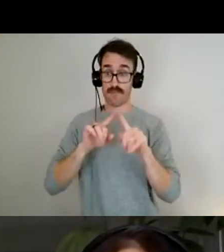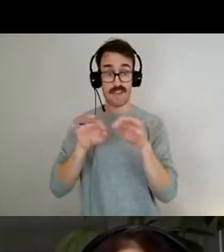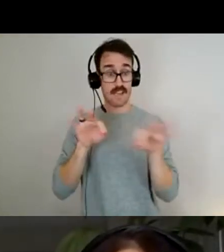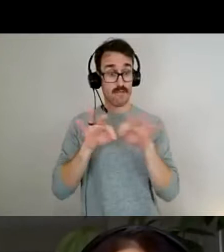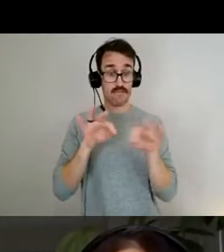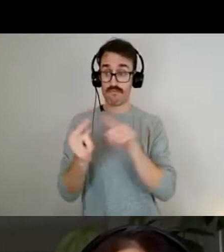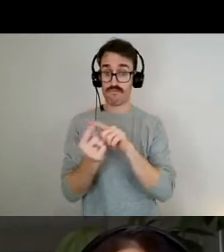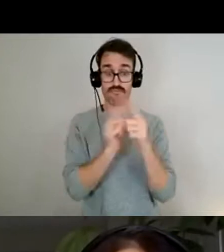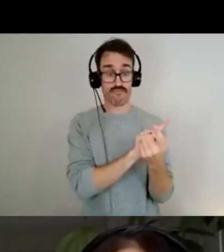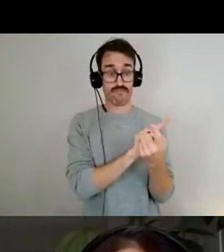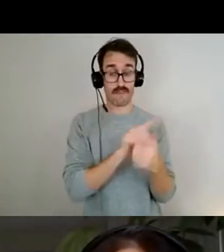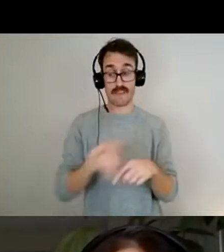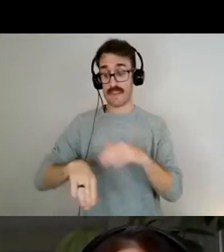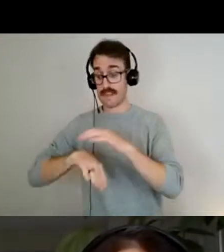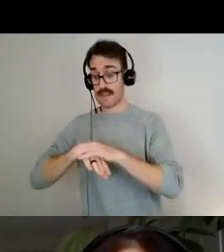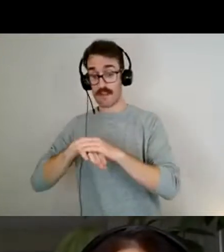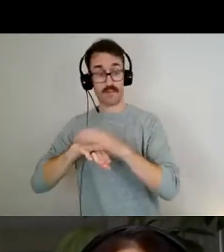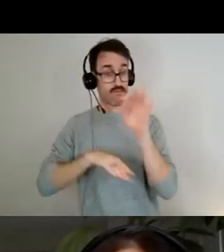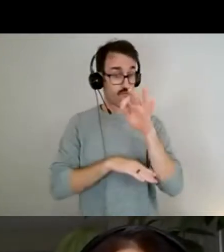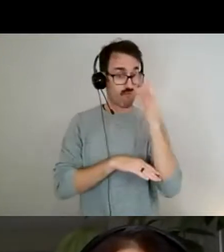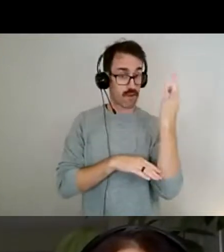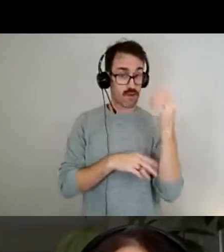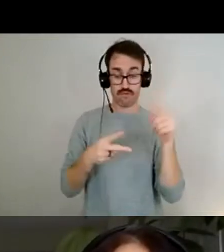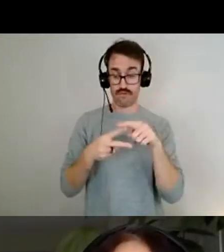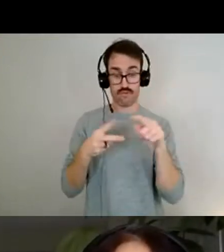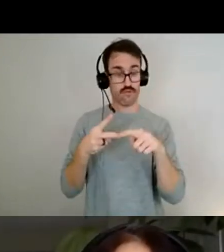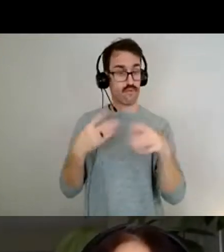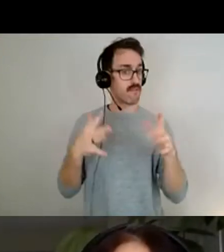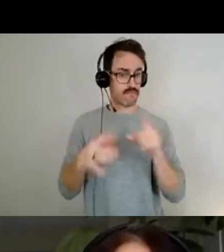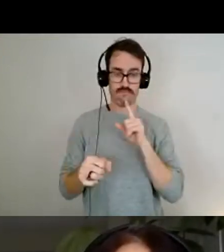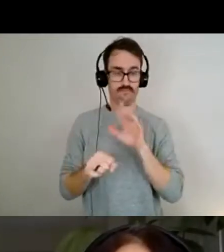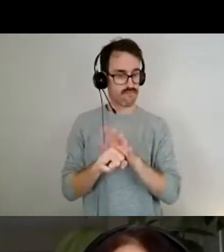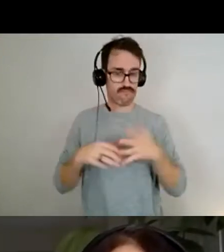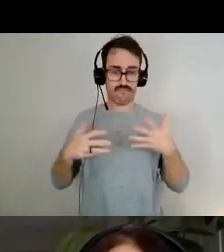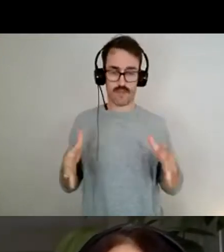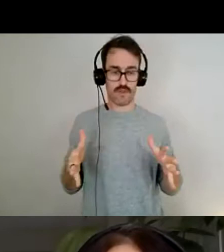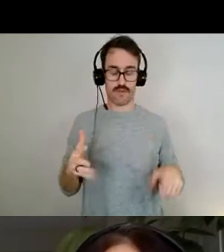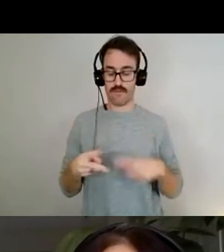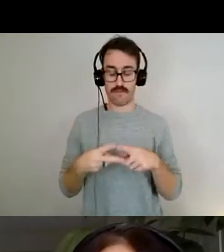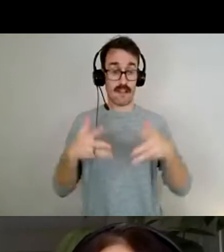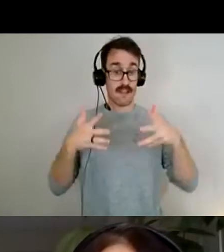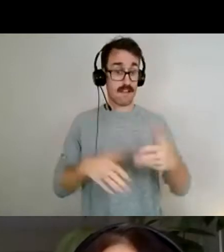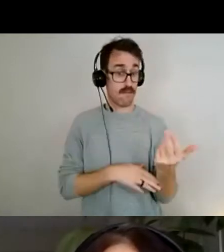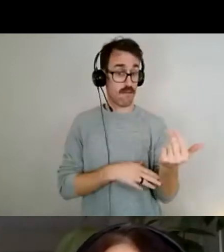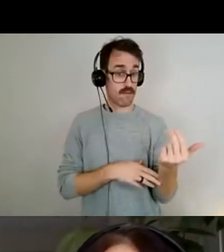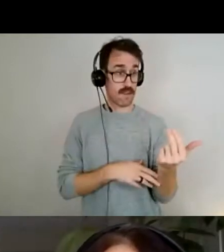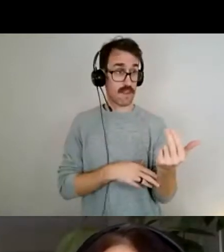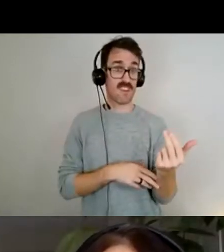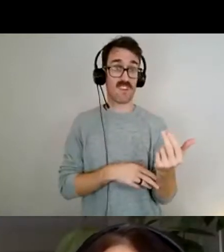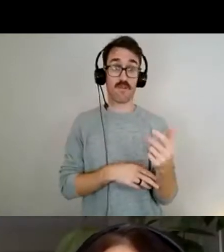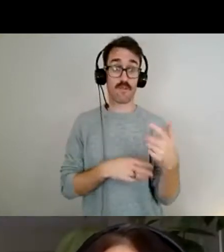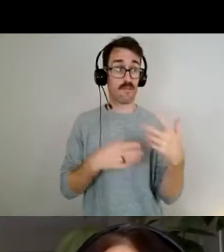site, English and French were the two that we did and validated. The remaining 13, we were approached